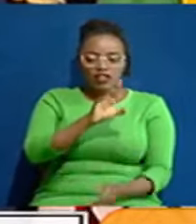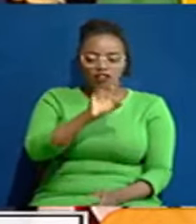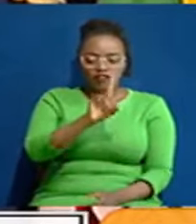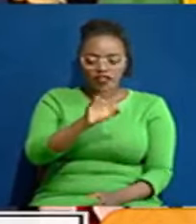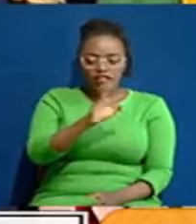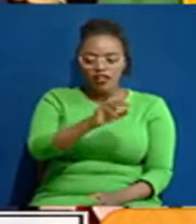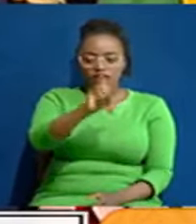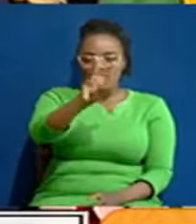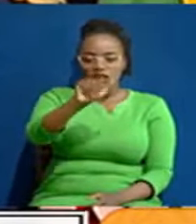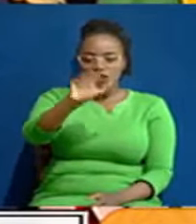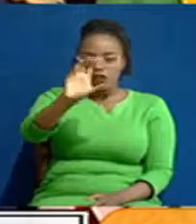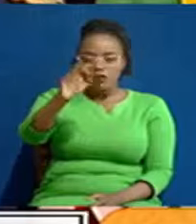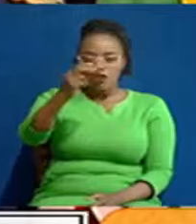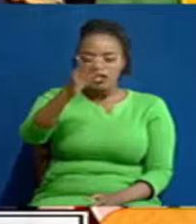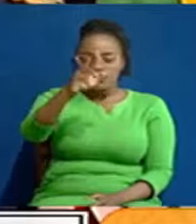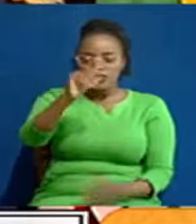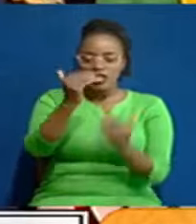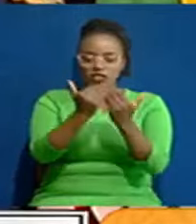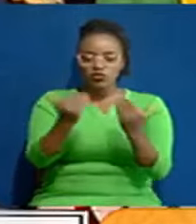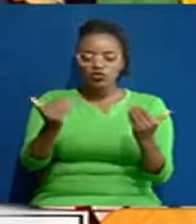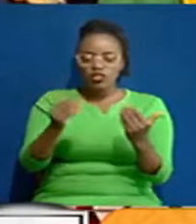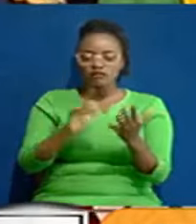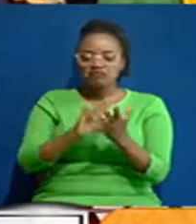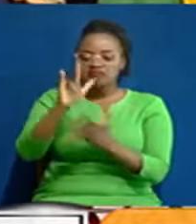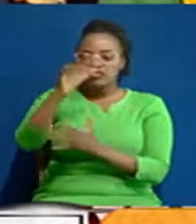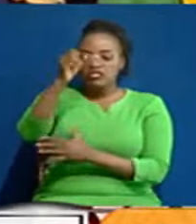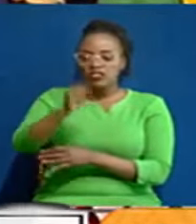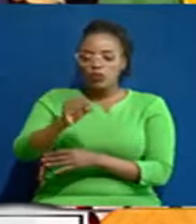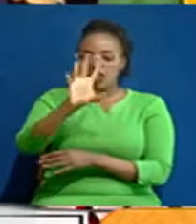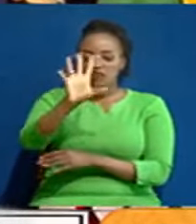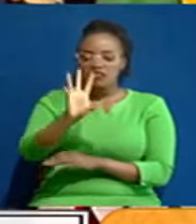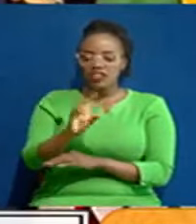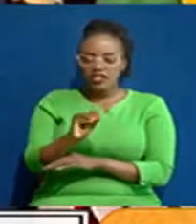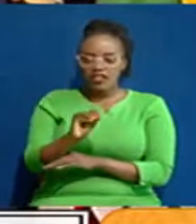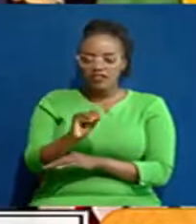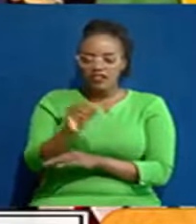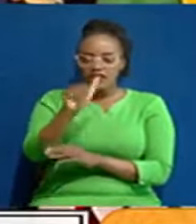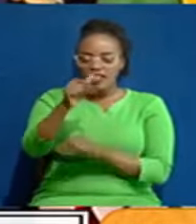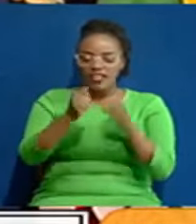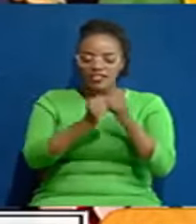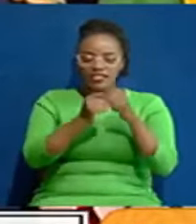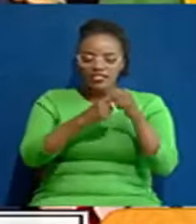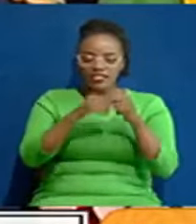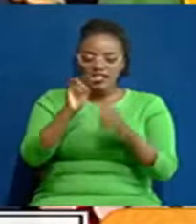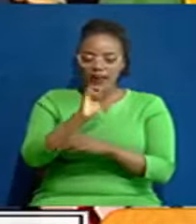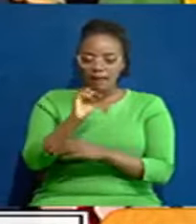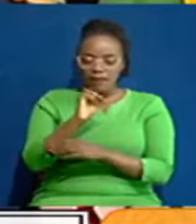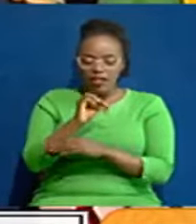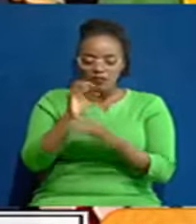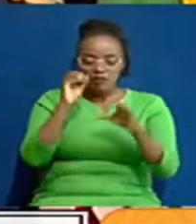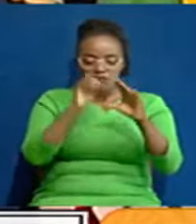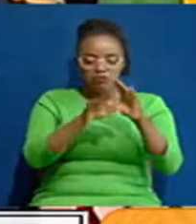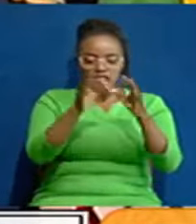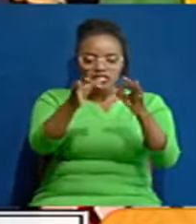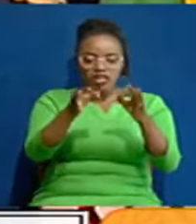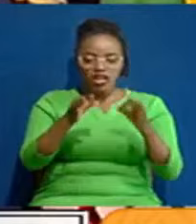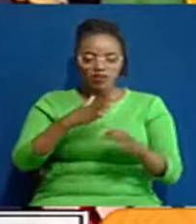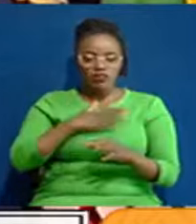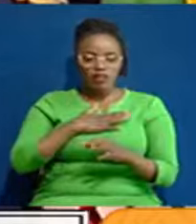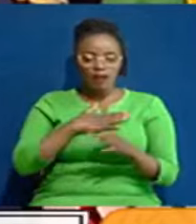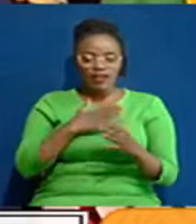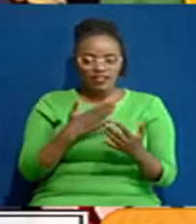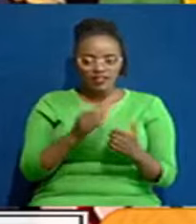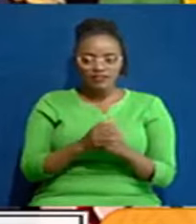Gachagua, whose children are in South Africa. And another 16 million shillings was put in my account.